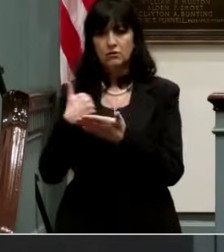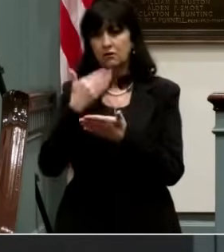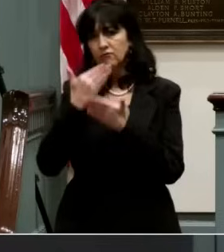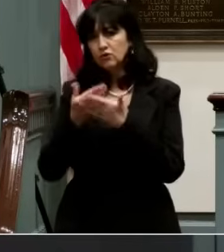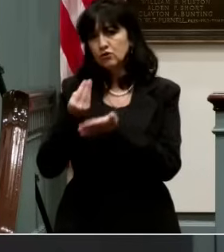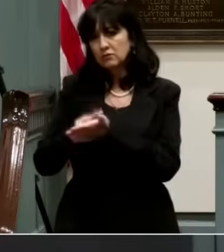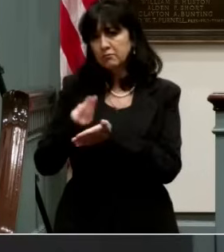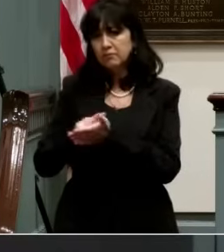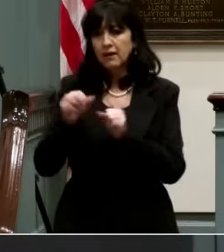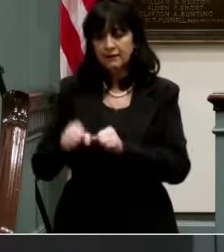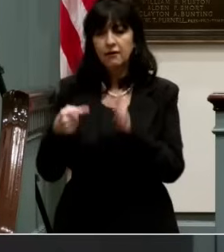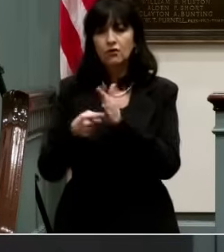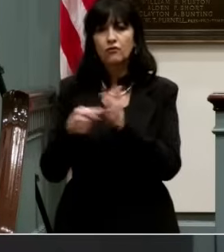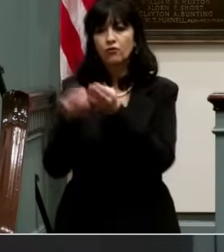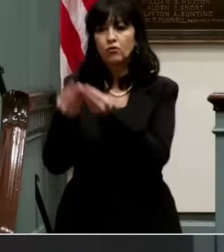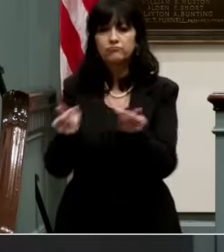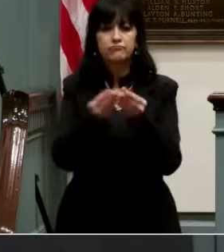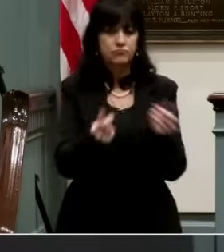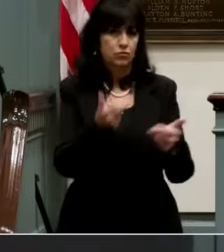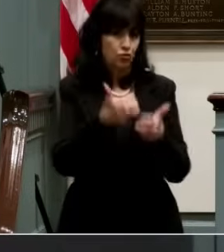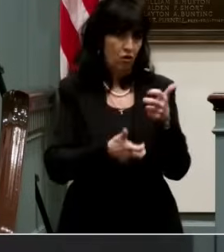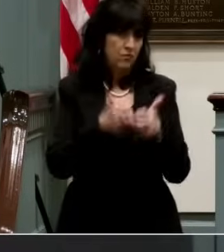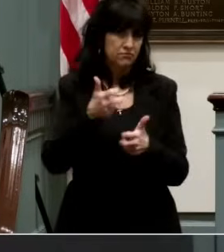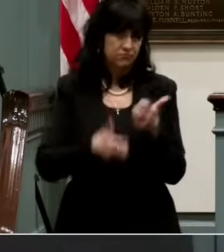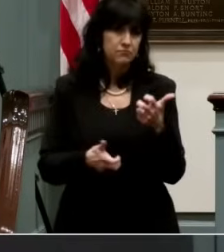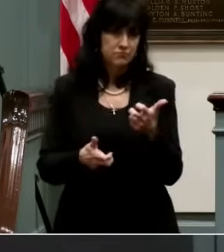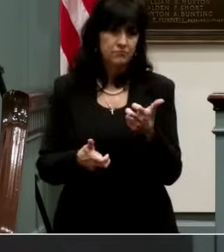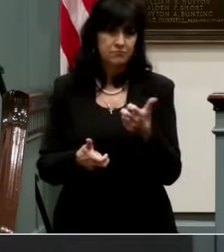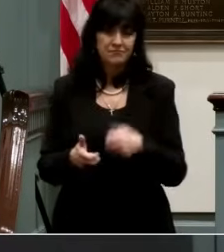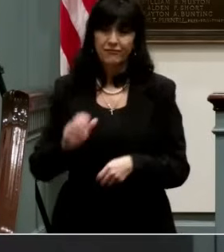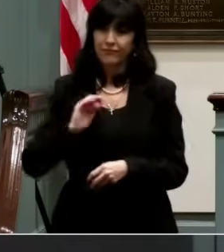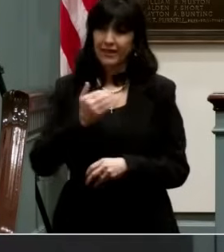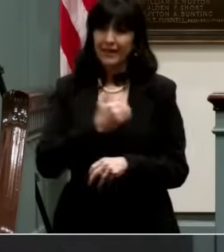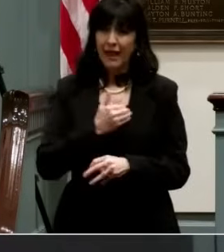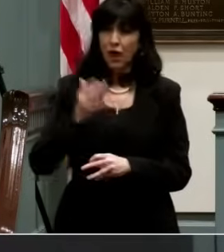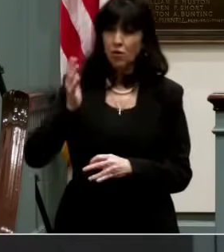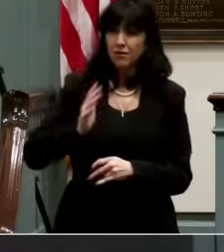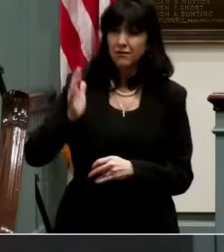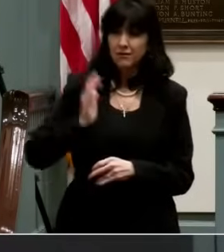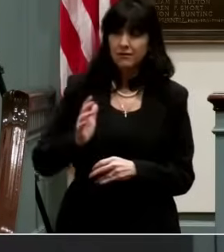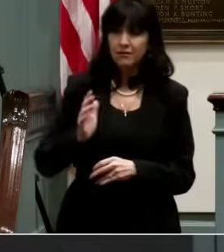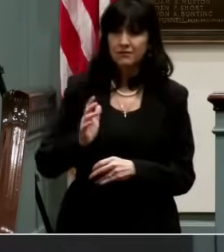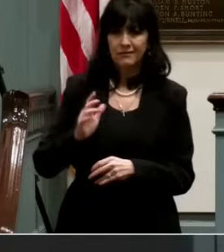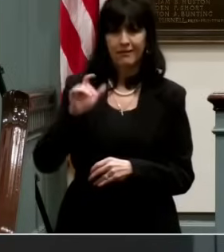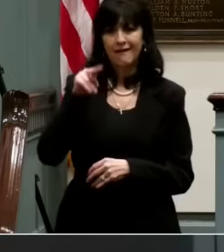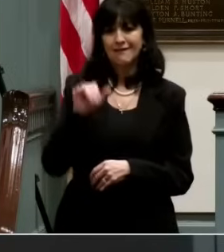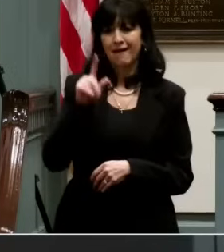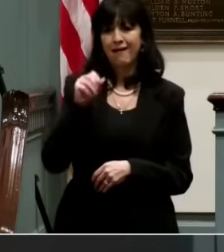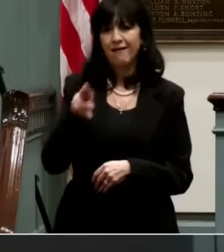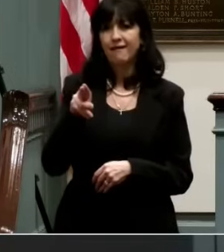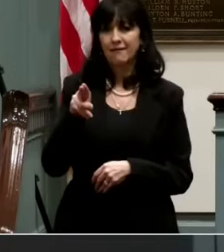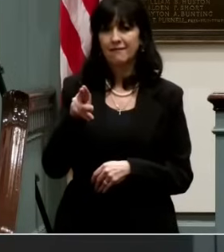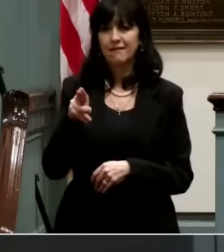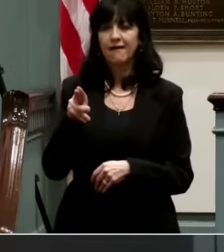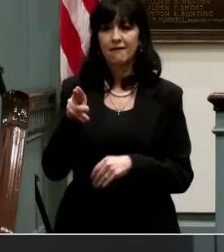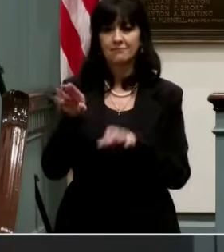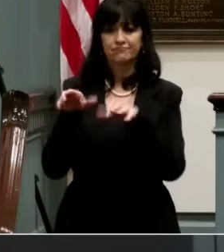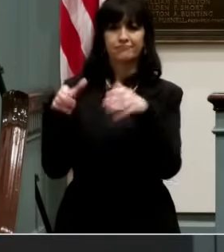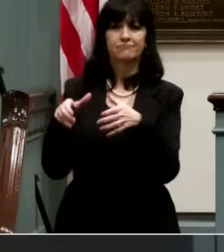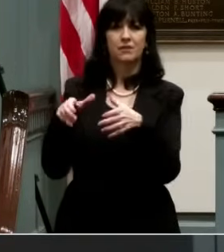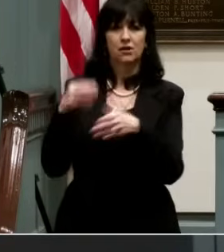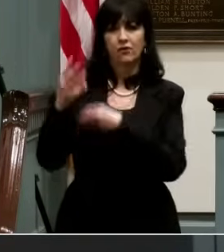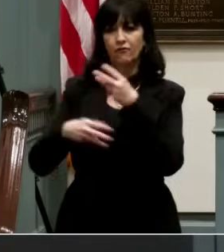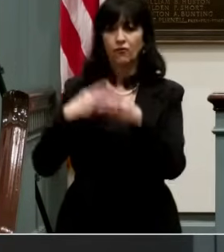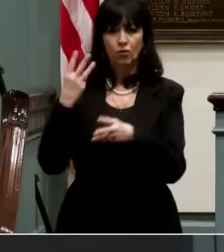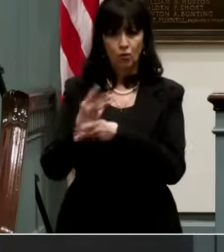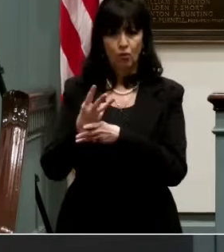economy driven by industrial manufacturing. It was known as the nylon capital of the world. DuPont